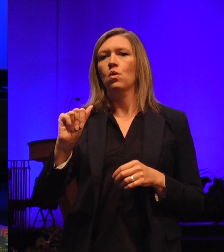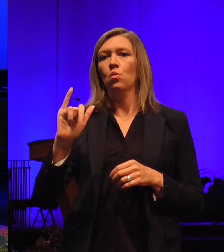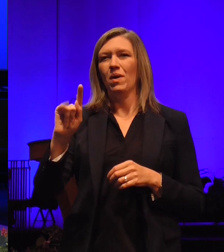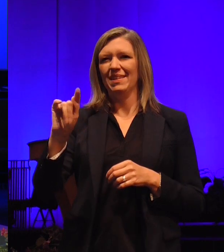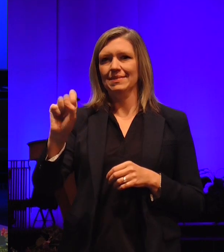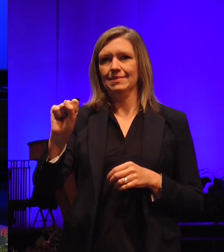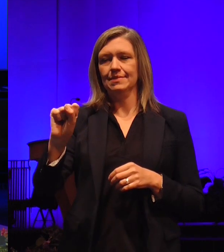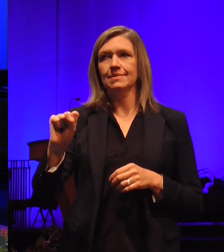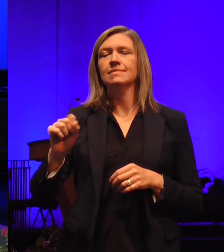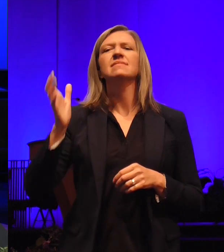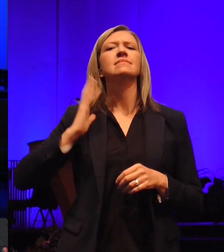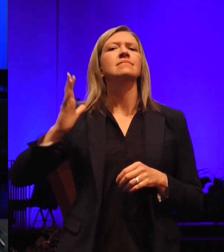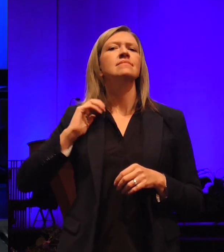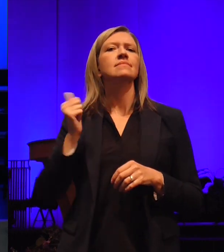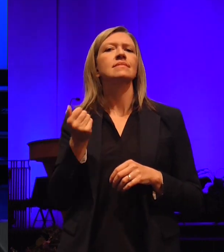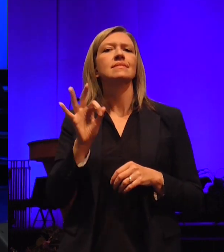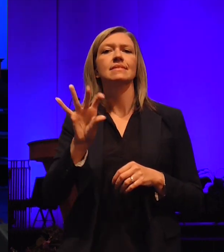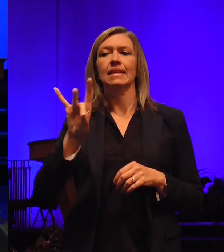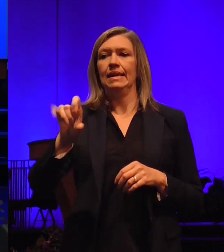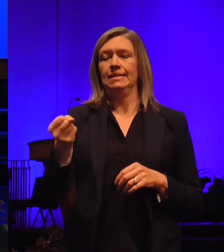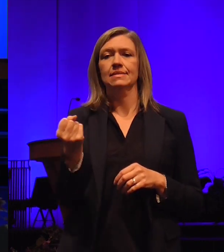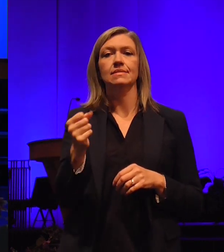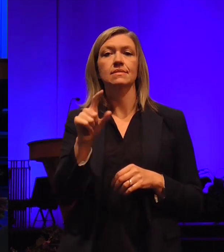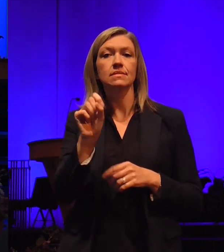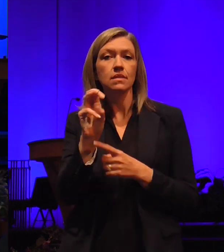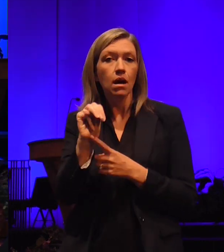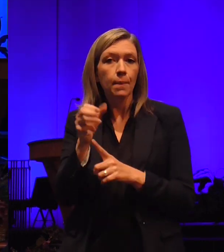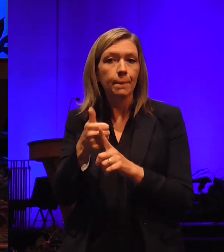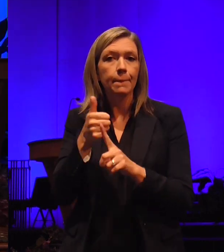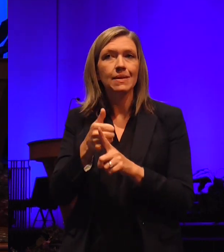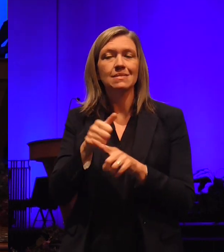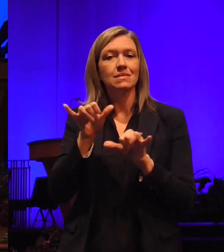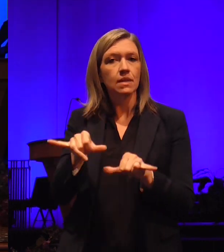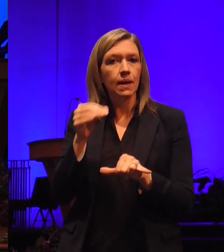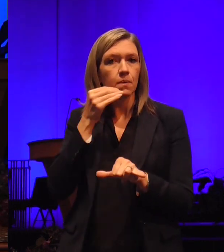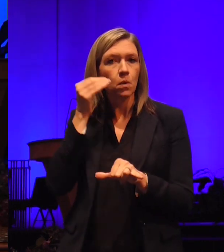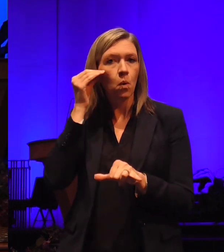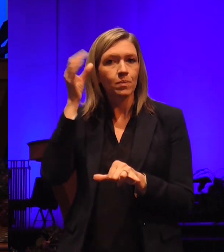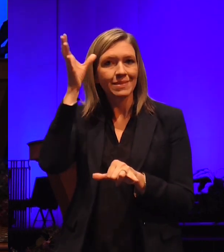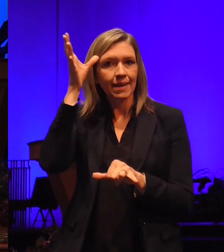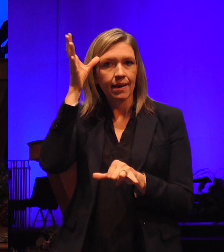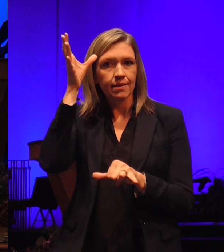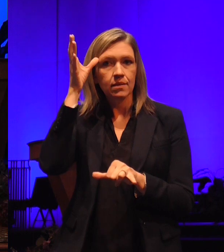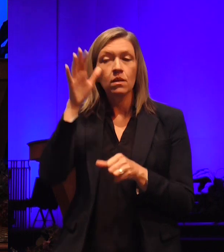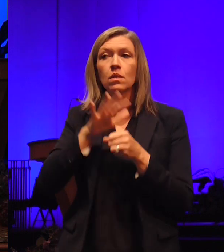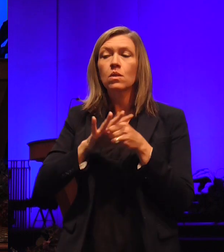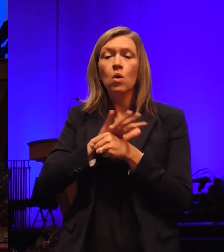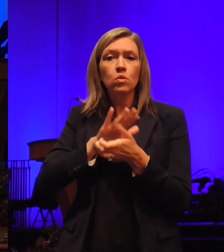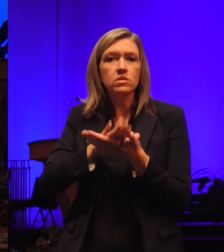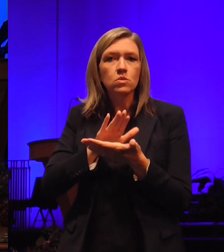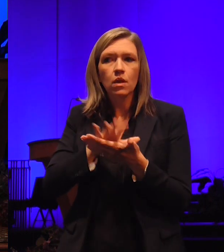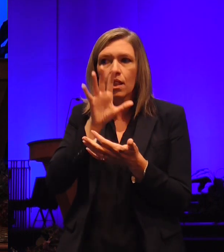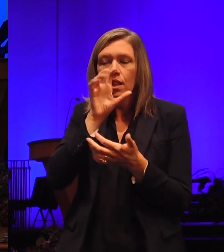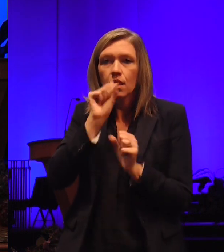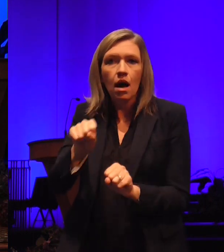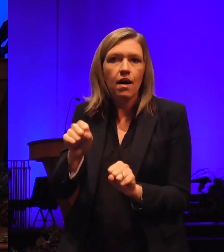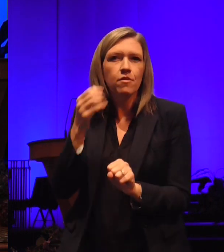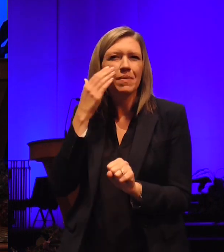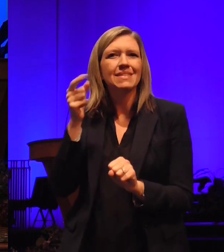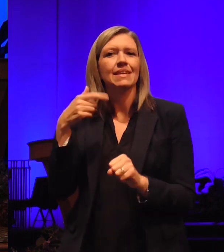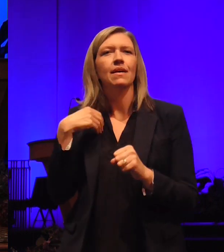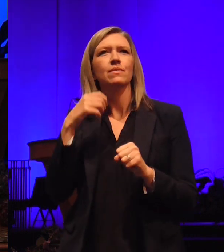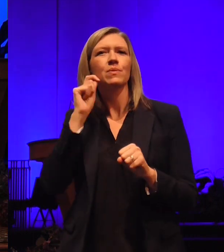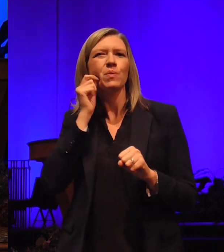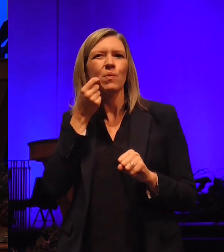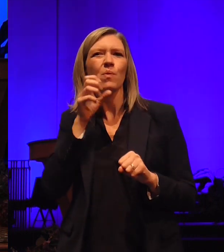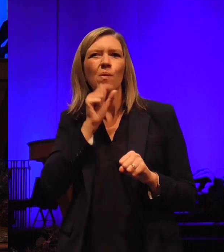in the 80s, Tom was a stay-at-home dad. And the local school loved him because he had a 1960 Coupe de